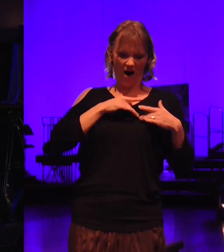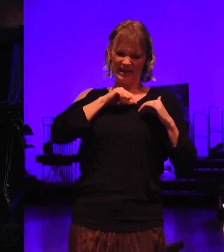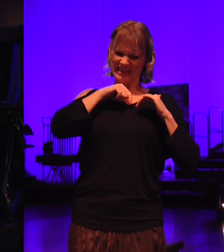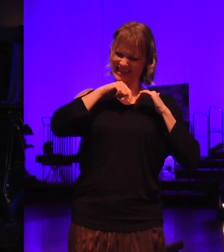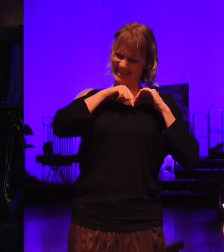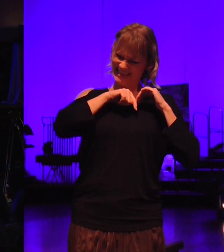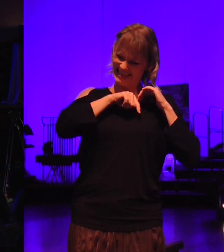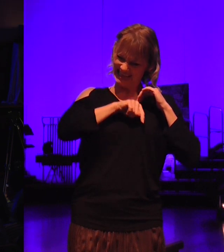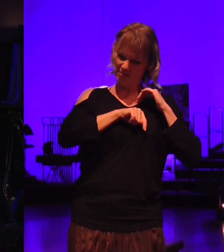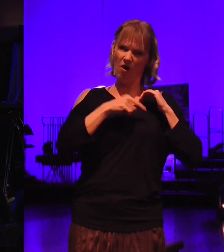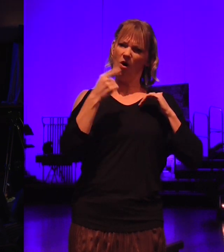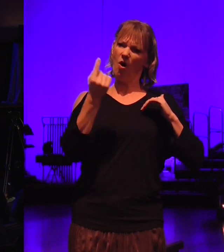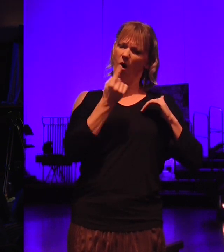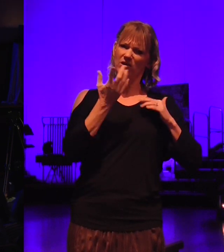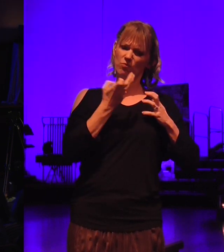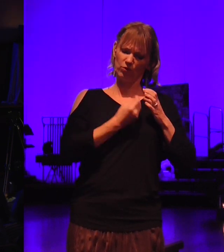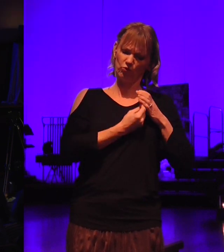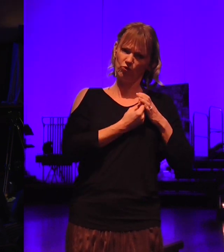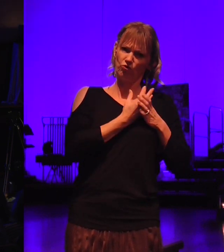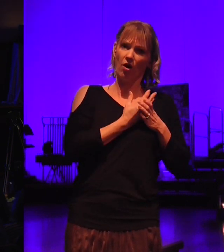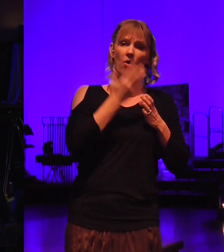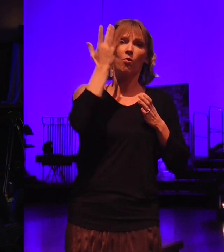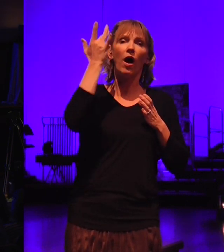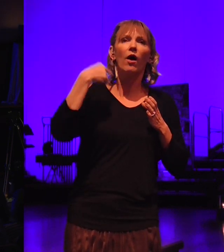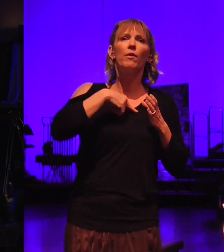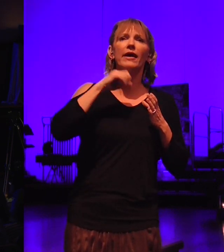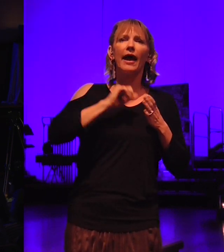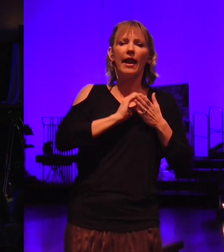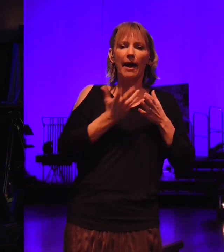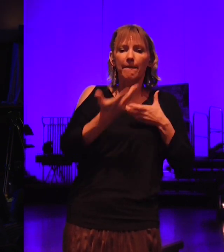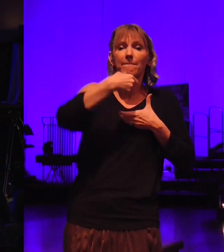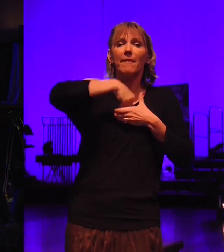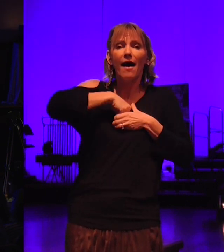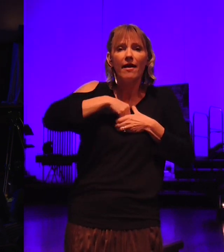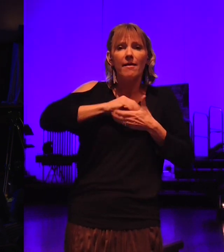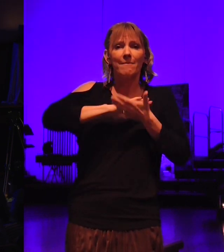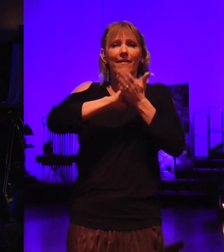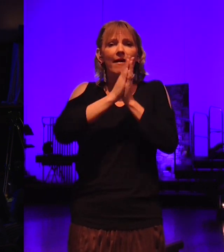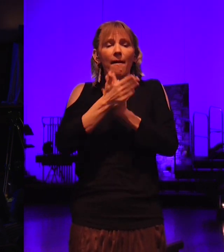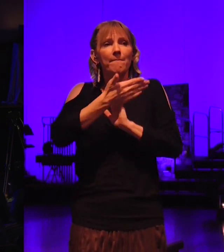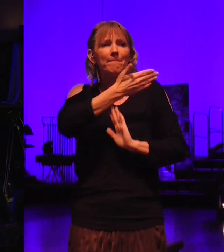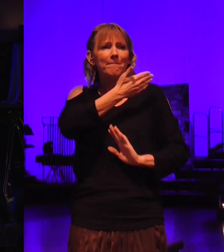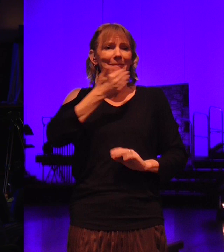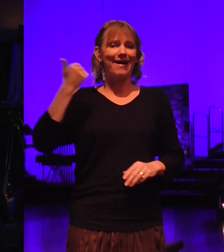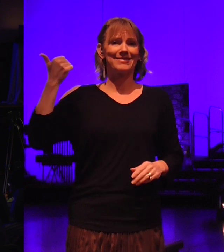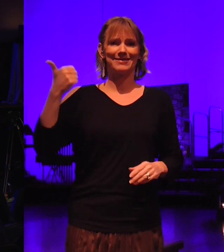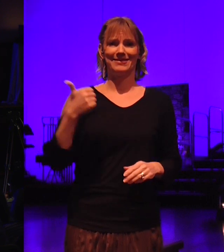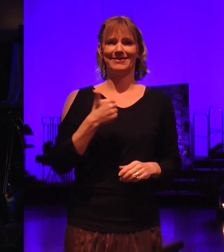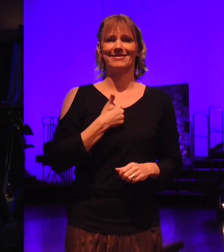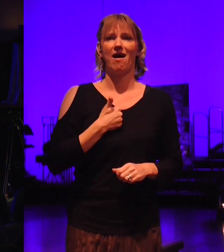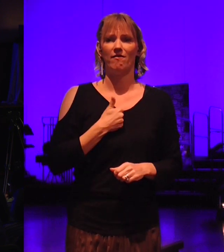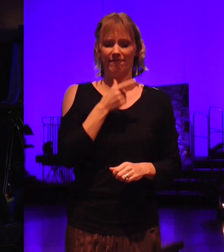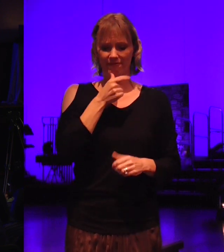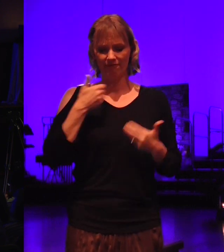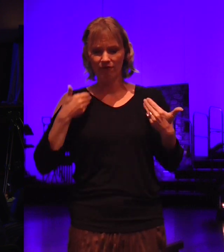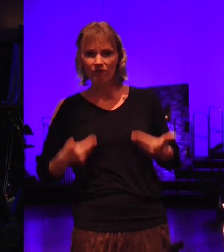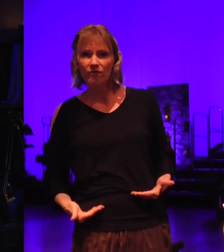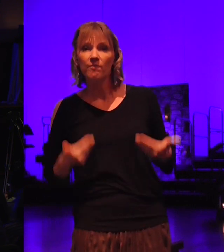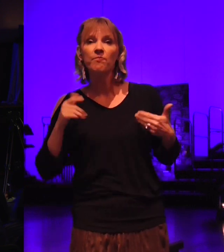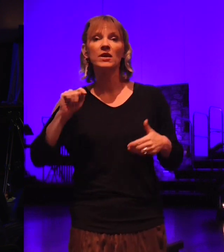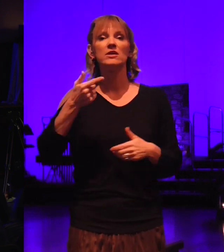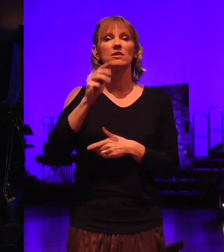grow so that we can embody and become our best selves. Thomas Merton, in